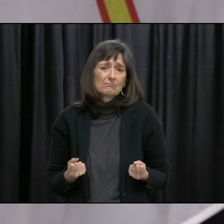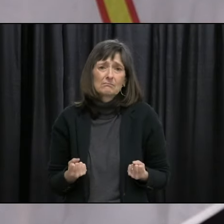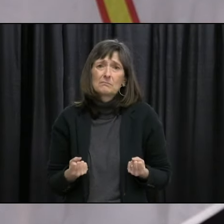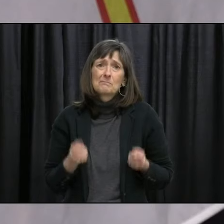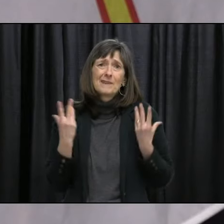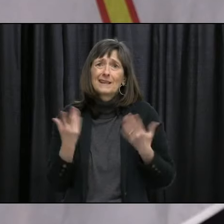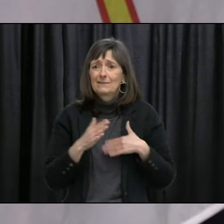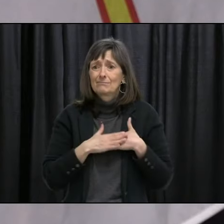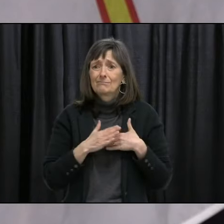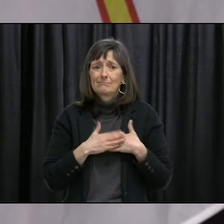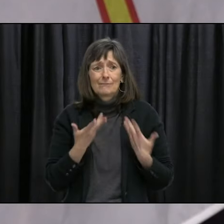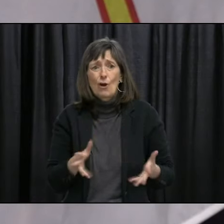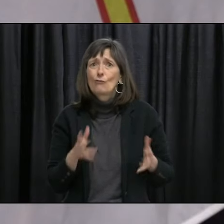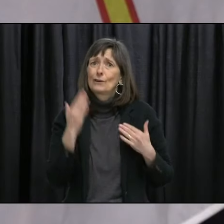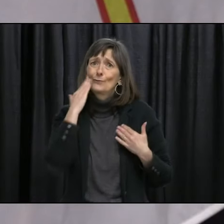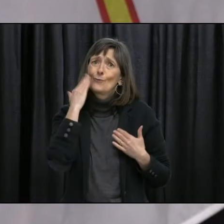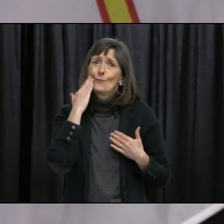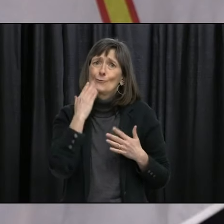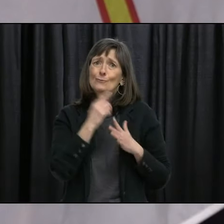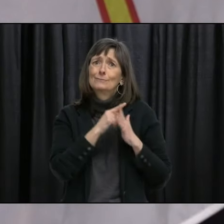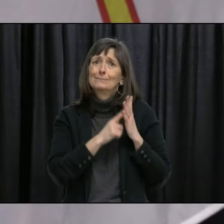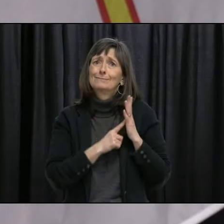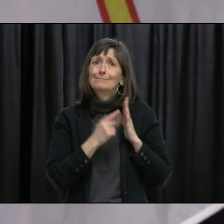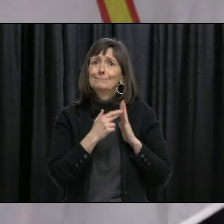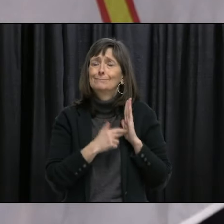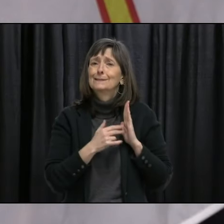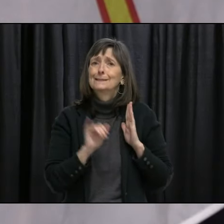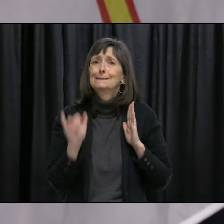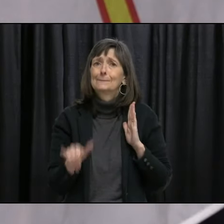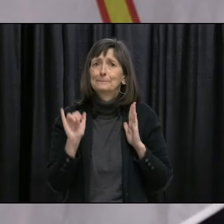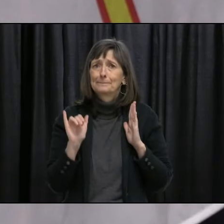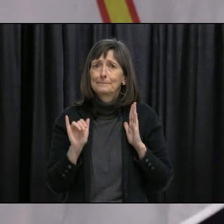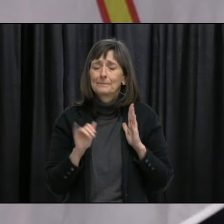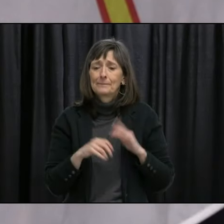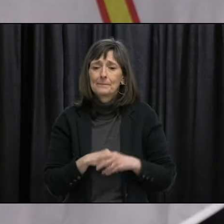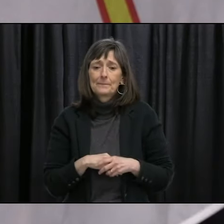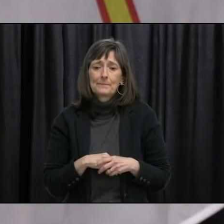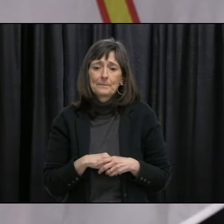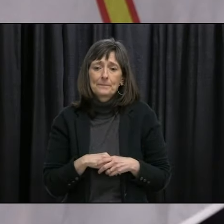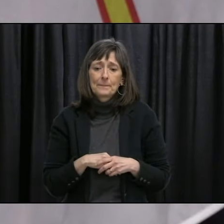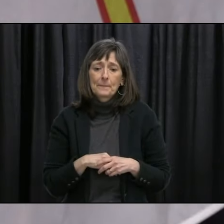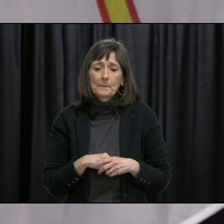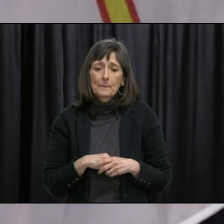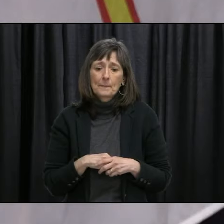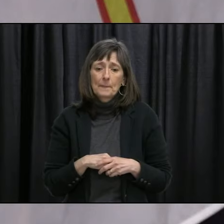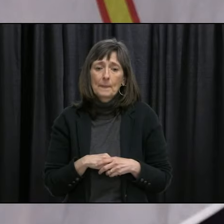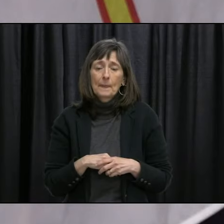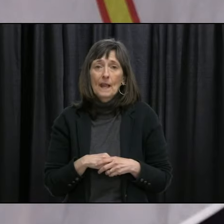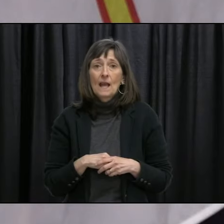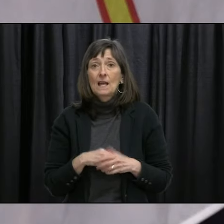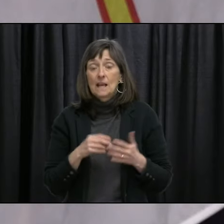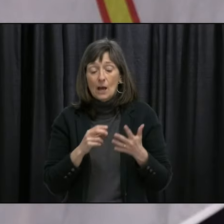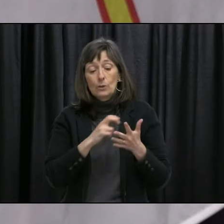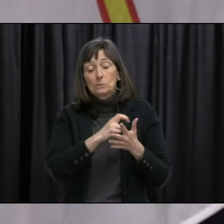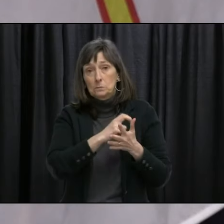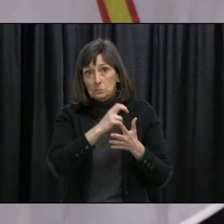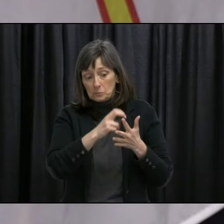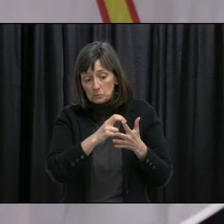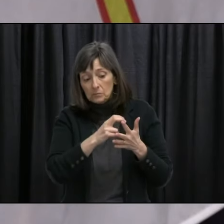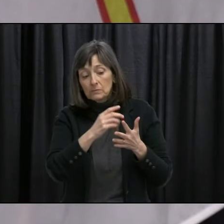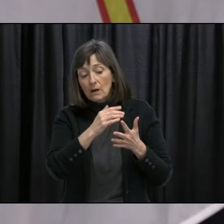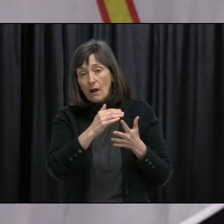advice that we've been giving all along up to now. And certainly as we move forward and move through